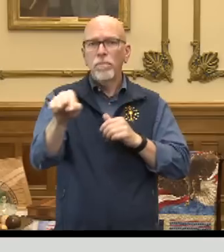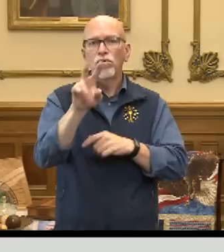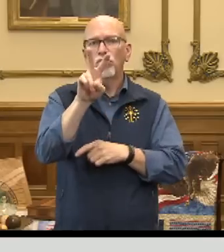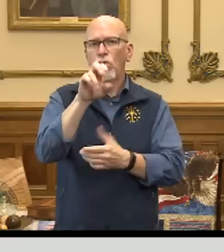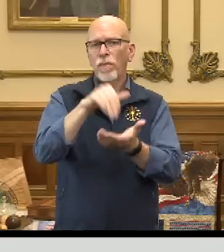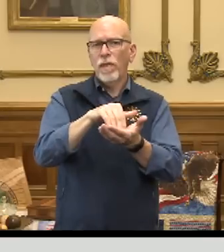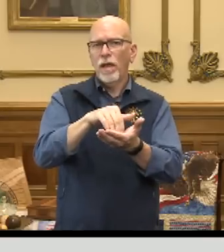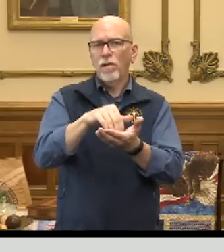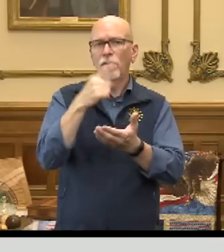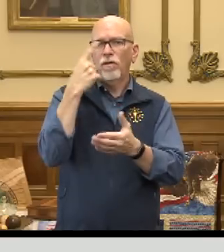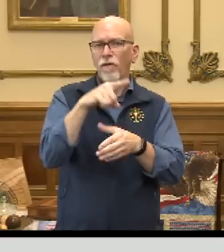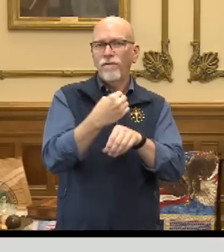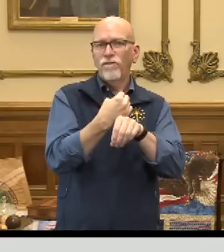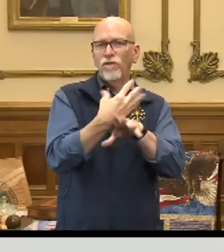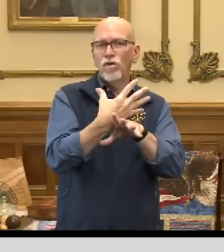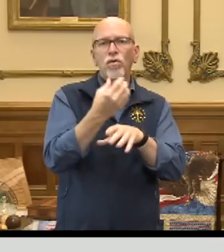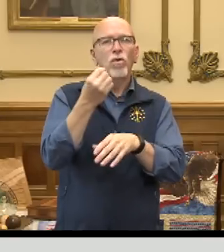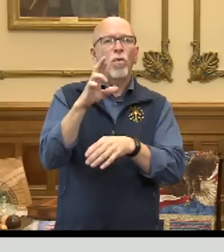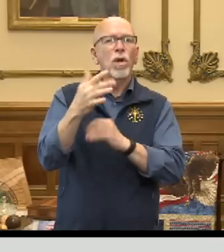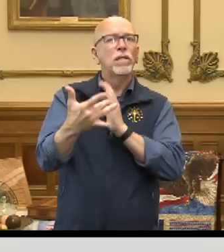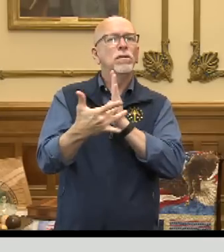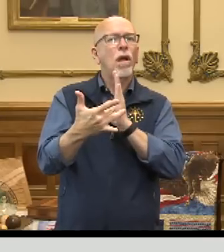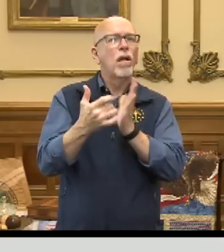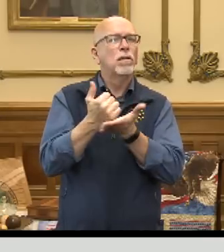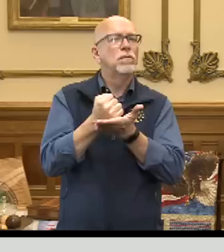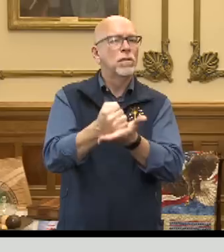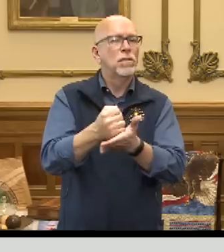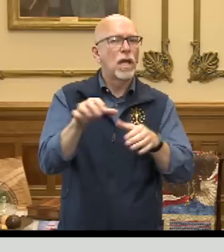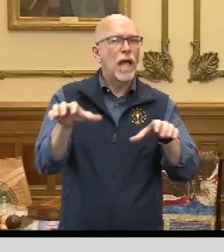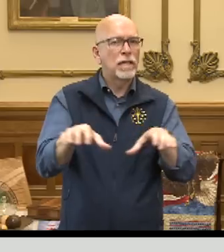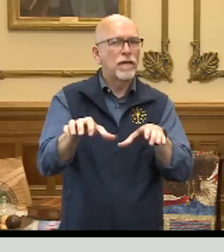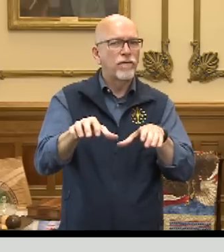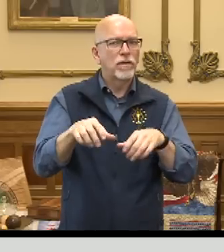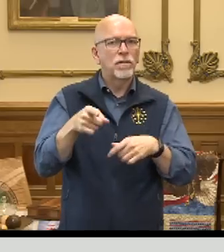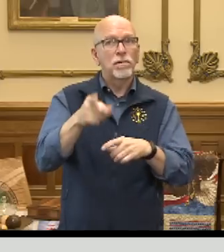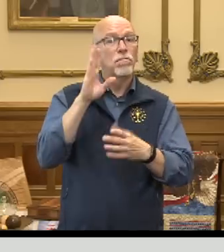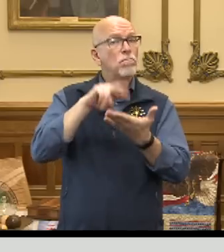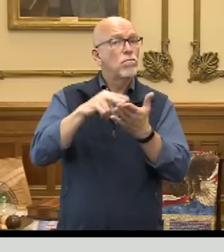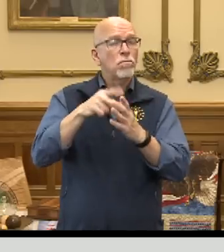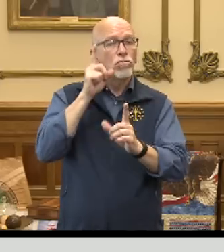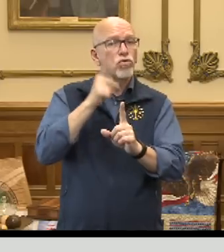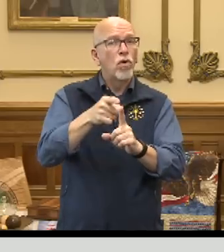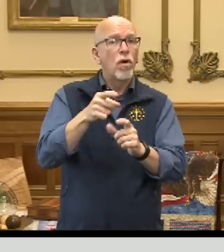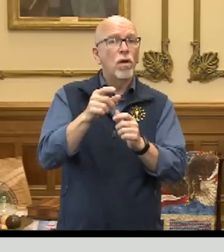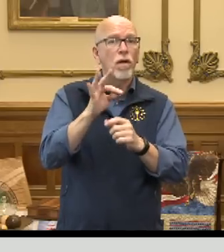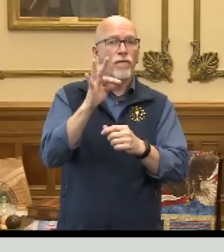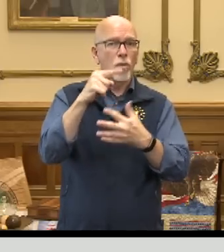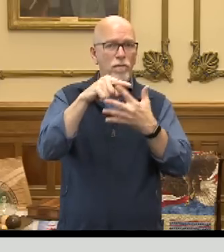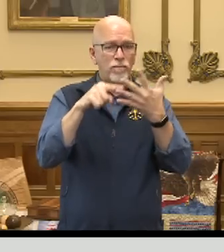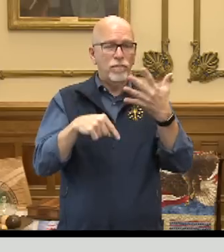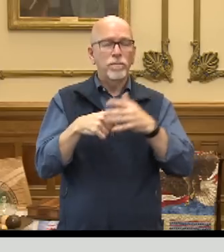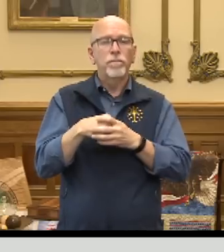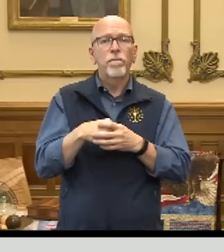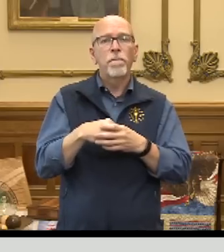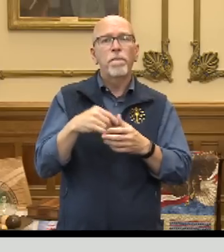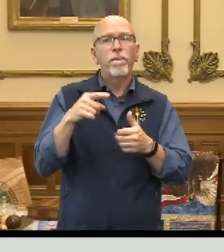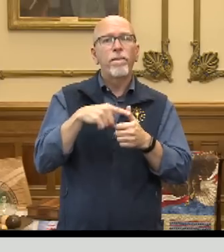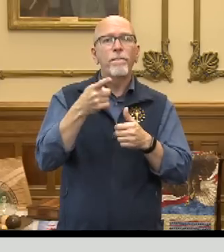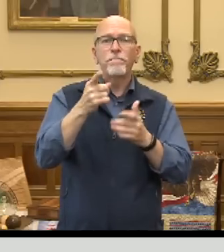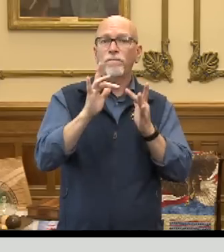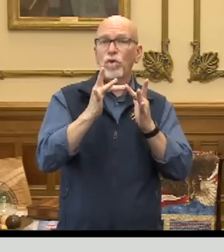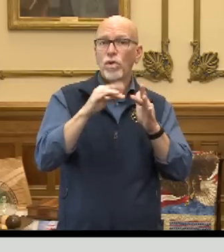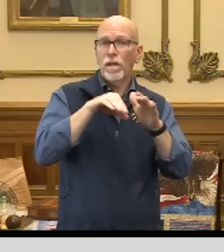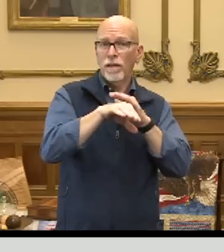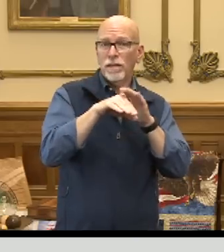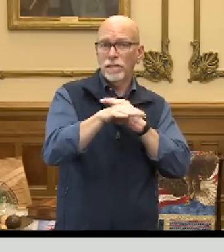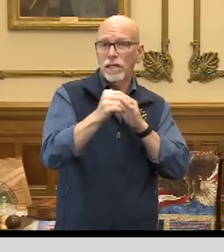$200,000 for virtual or technology-assisted activities targeted at one of the following: internet access